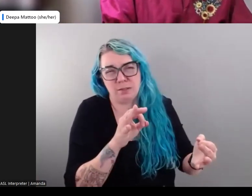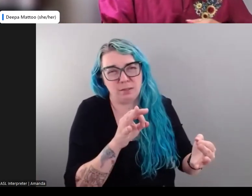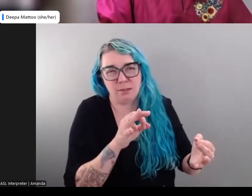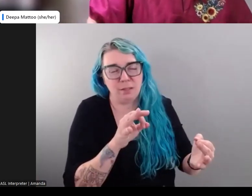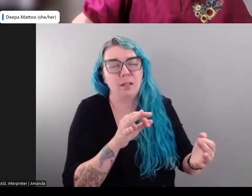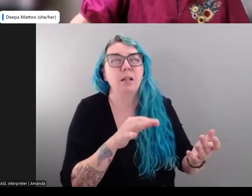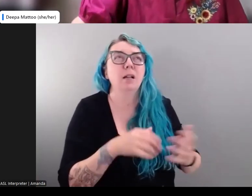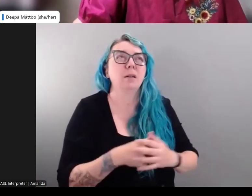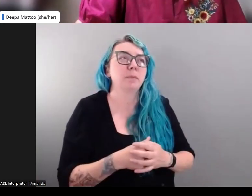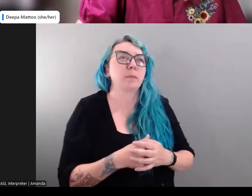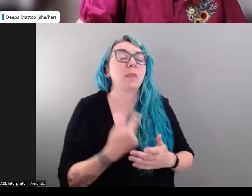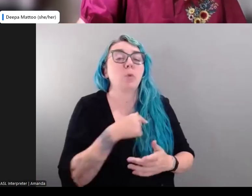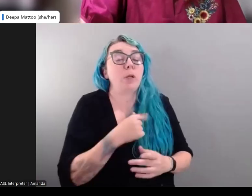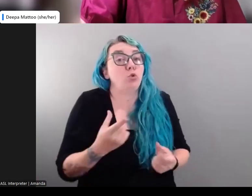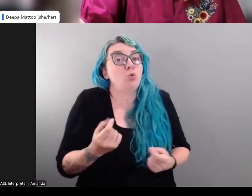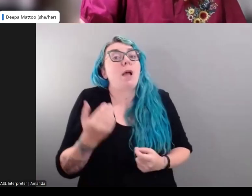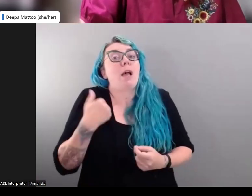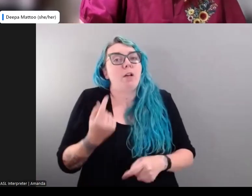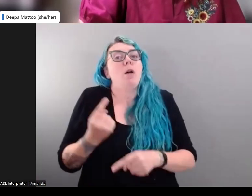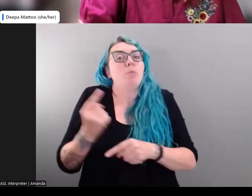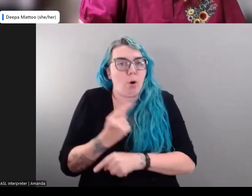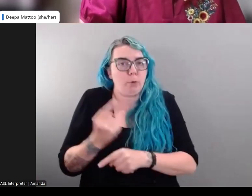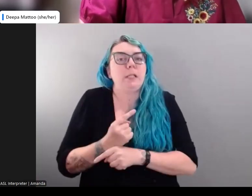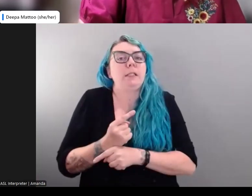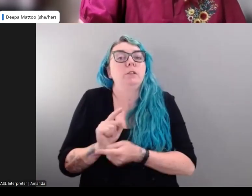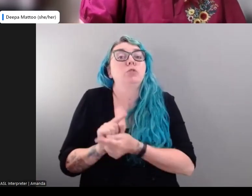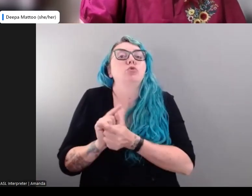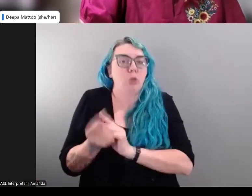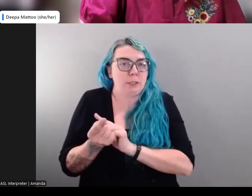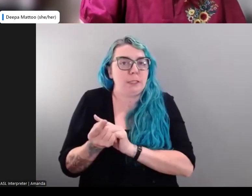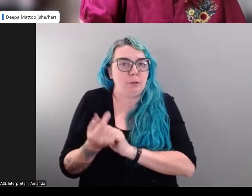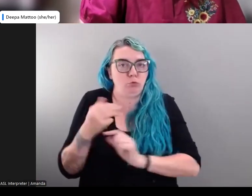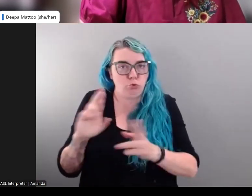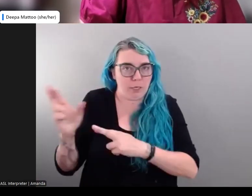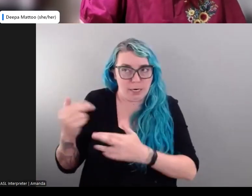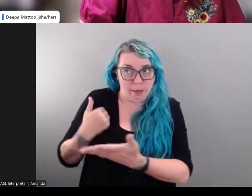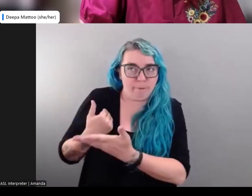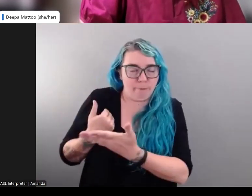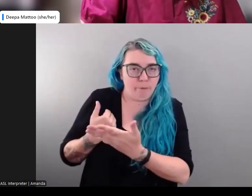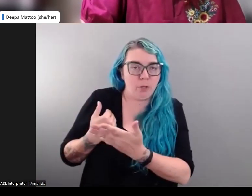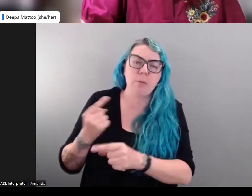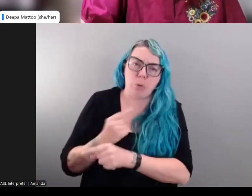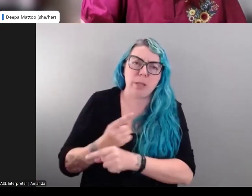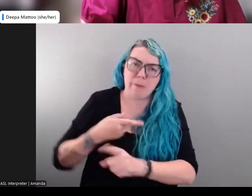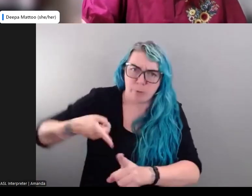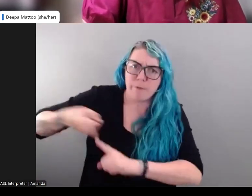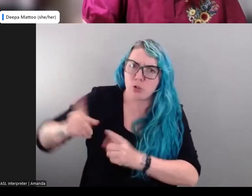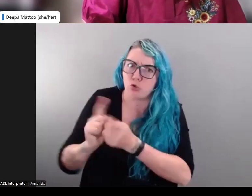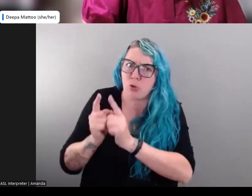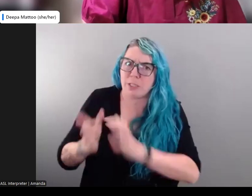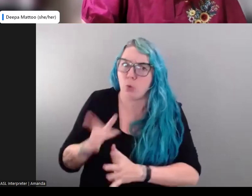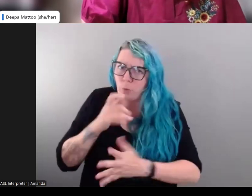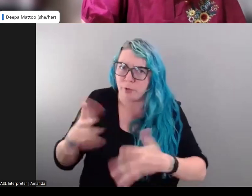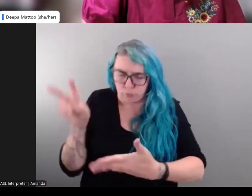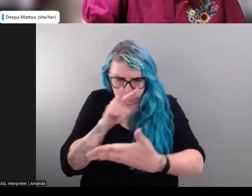properly like translated versions that are been done by translators, but that is available. So if you are wanting